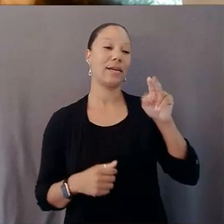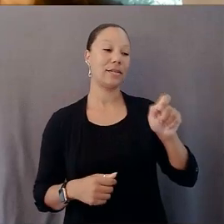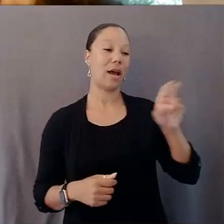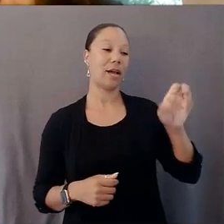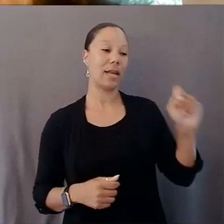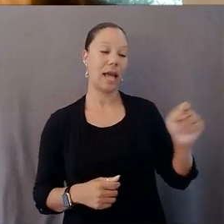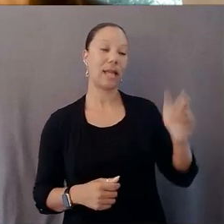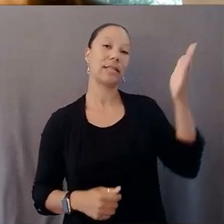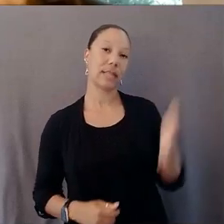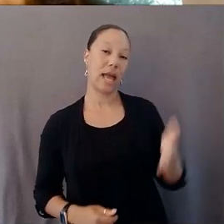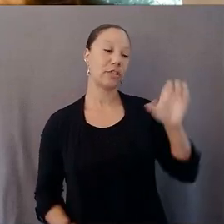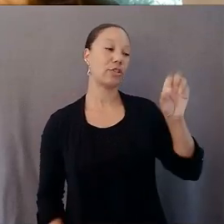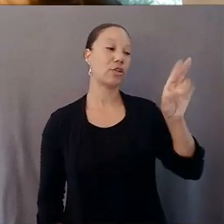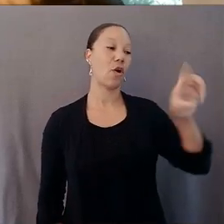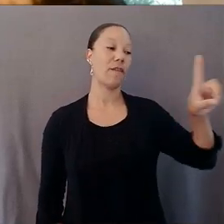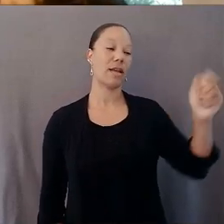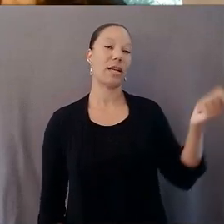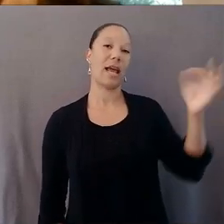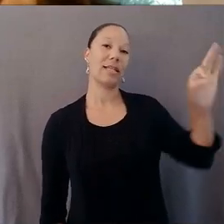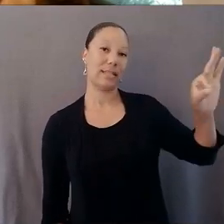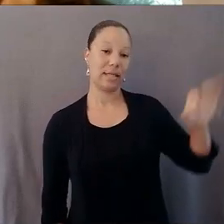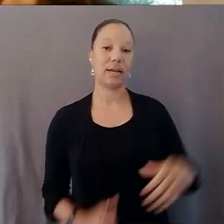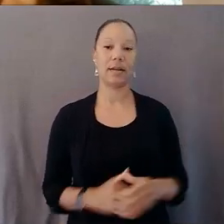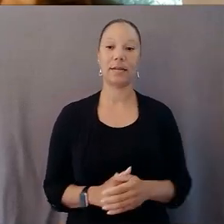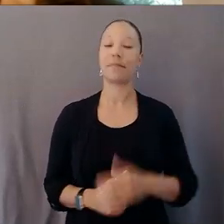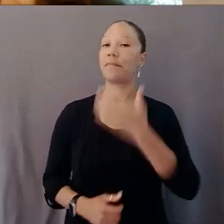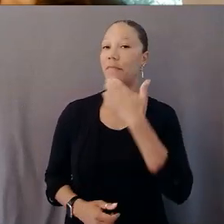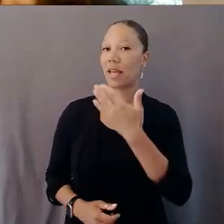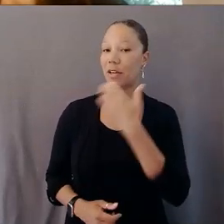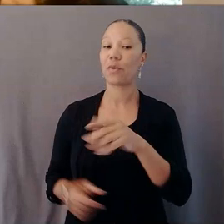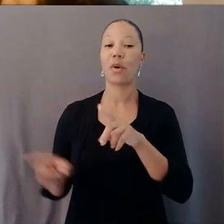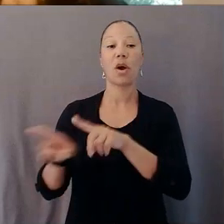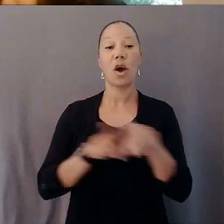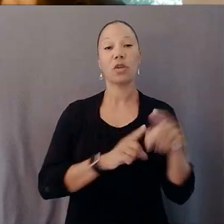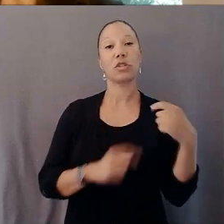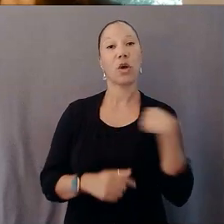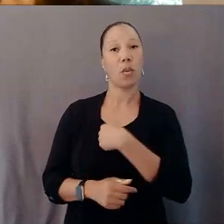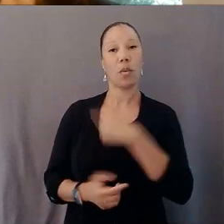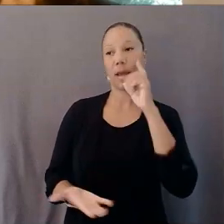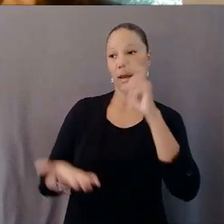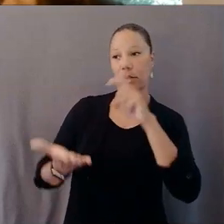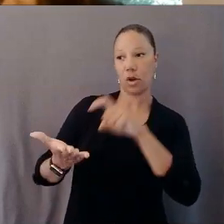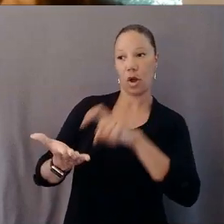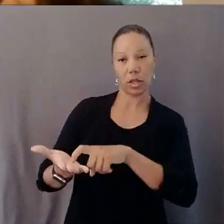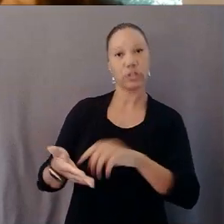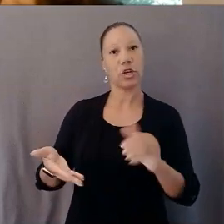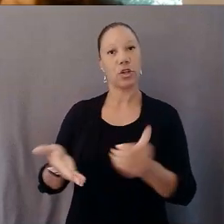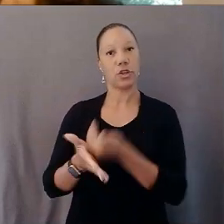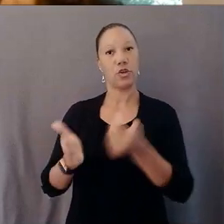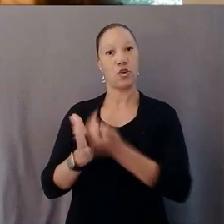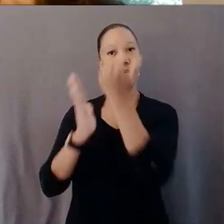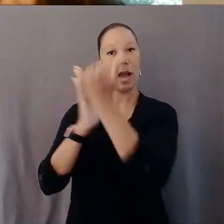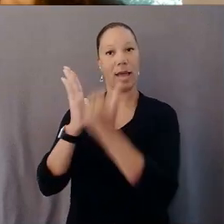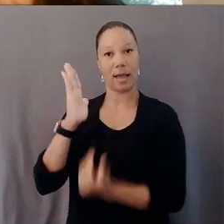saccounty.net/COVID-19. Thank you, Sandeep. The health order also acknowledges the state's new guidance on face coverings. So the